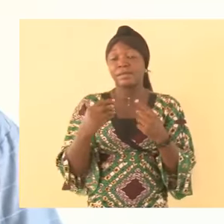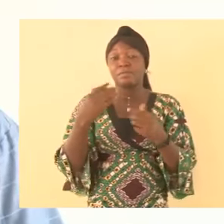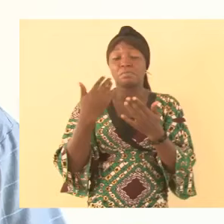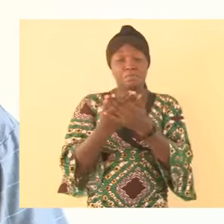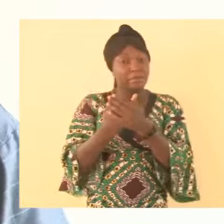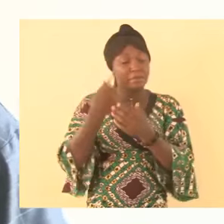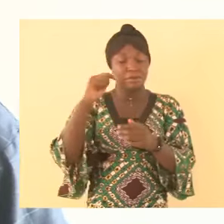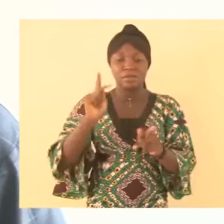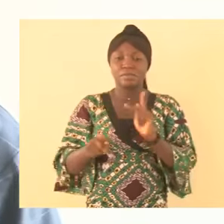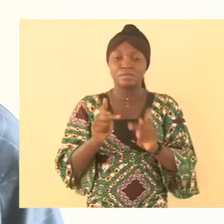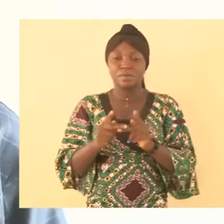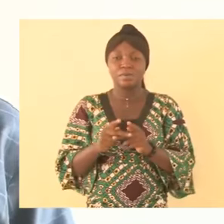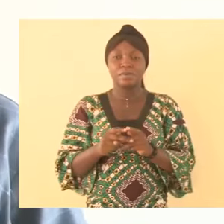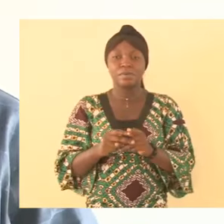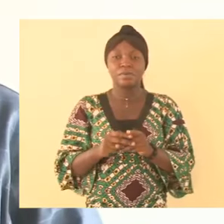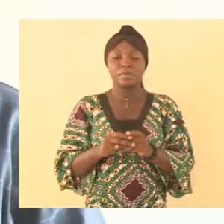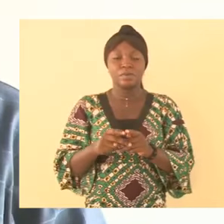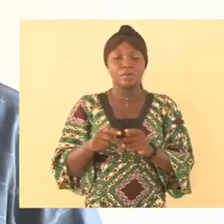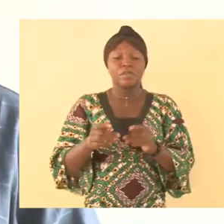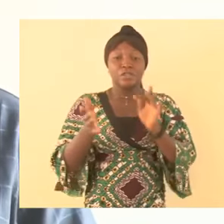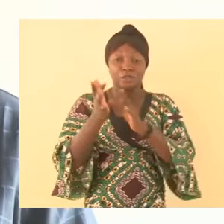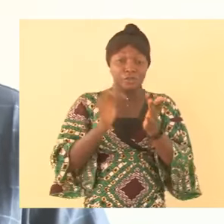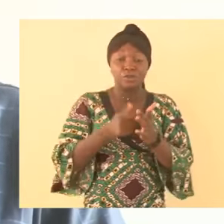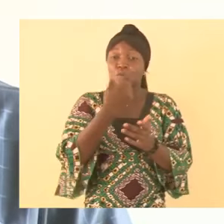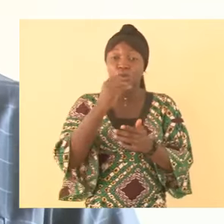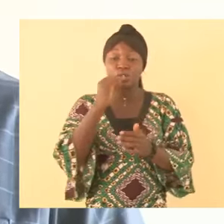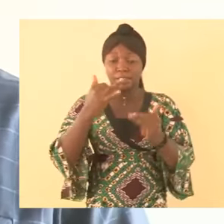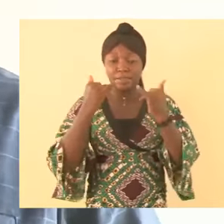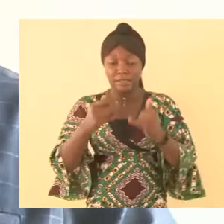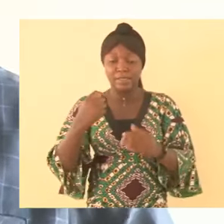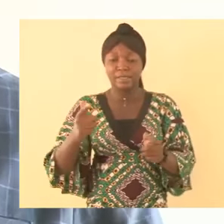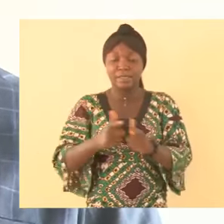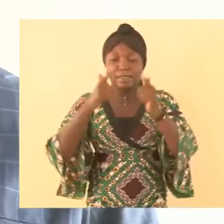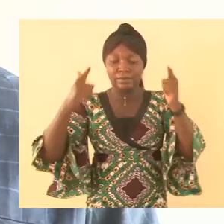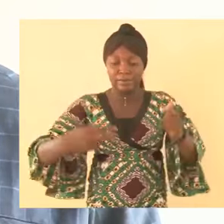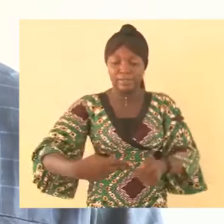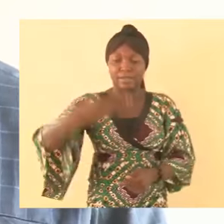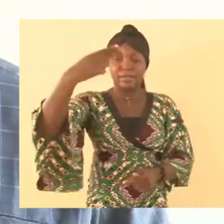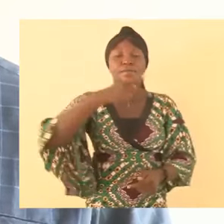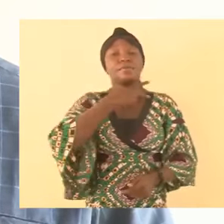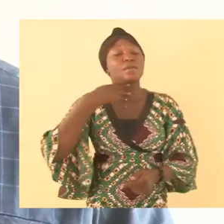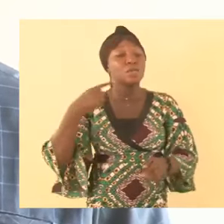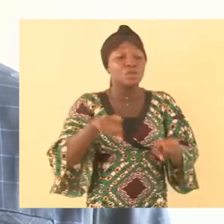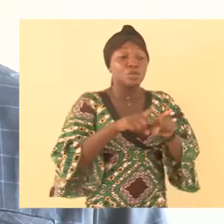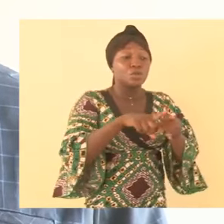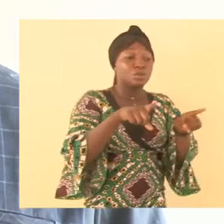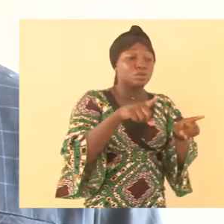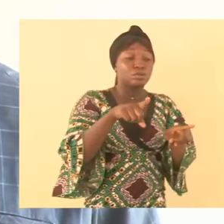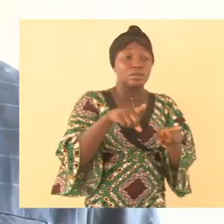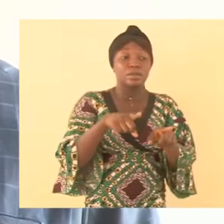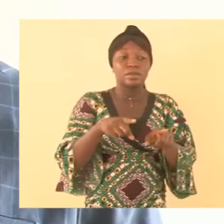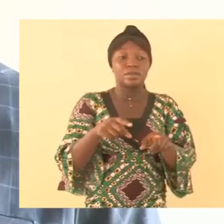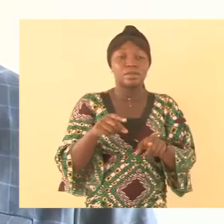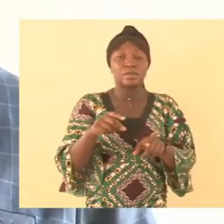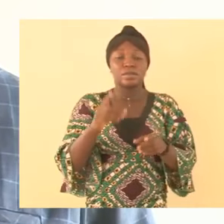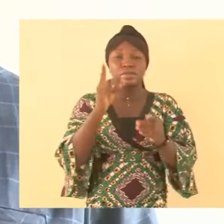people. In contrast with Jesus, who is now the great high priest, just like two Sundays